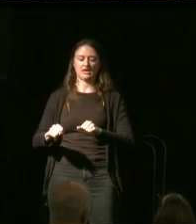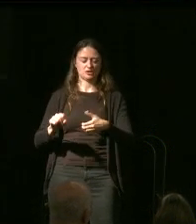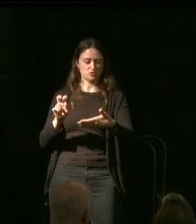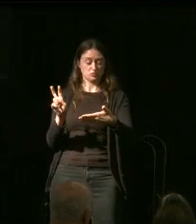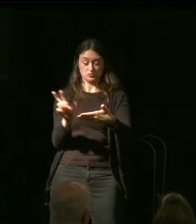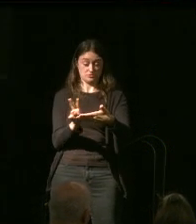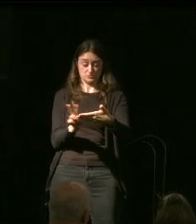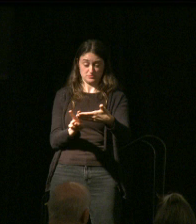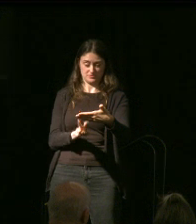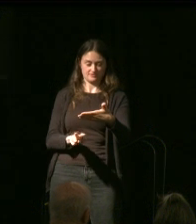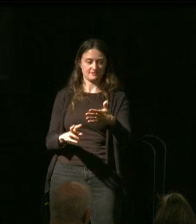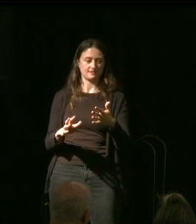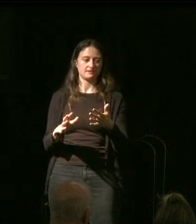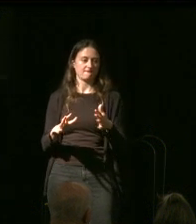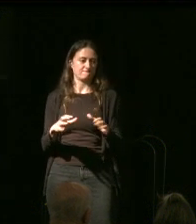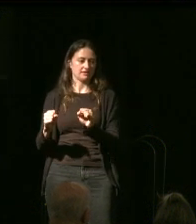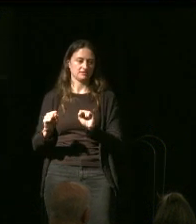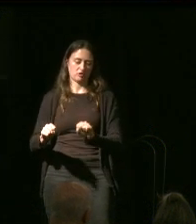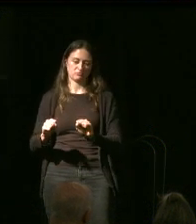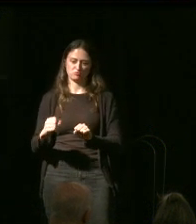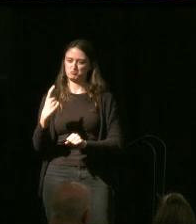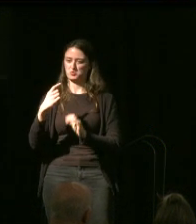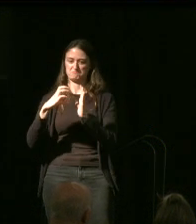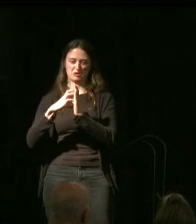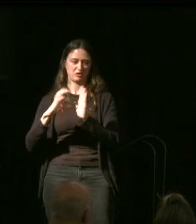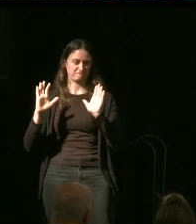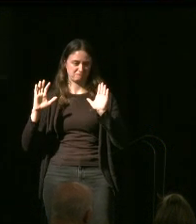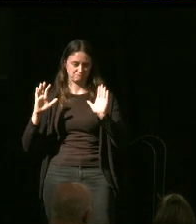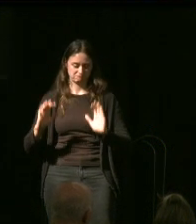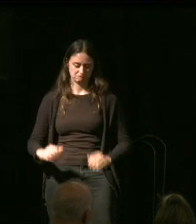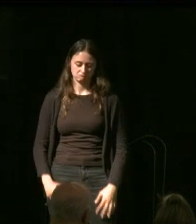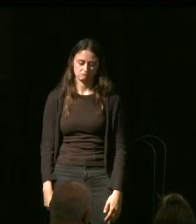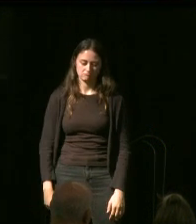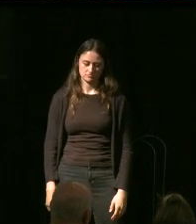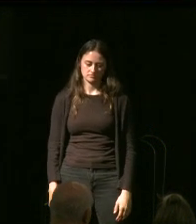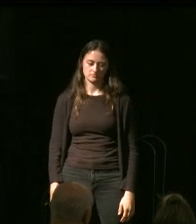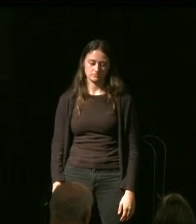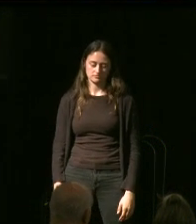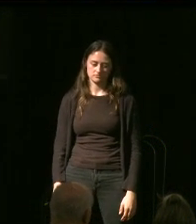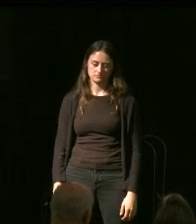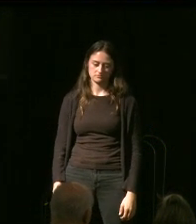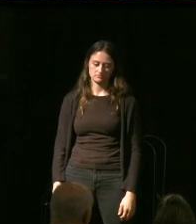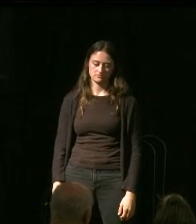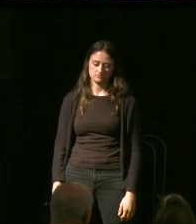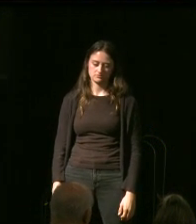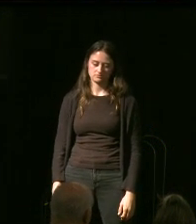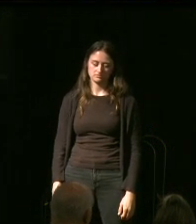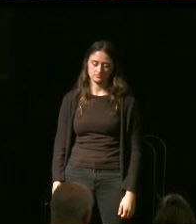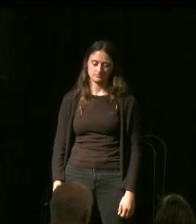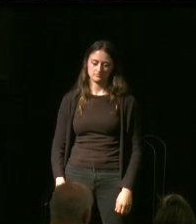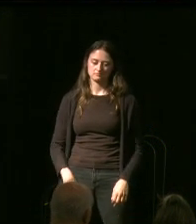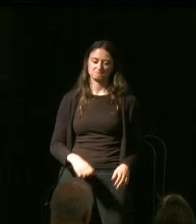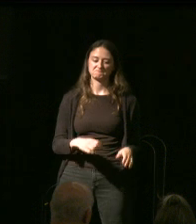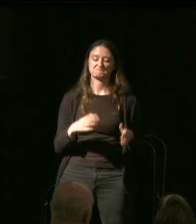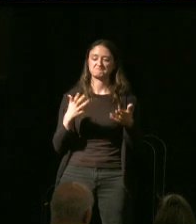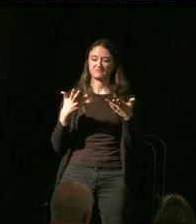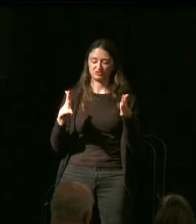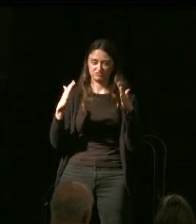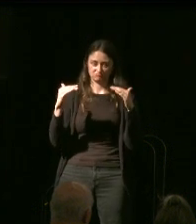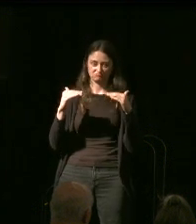you to read a paragraph. And then we do a color vision